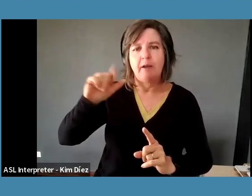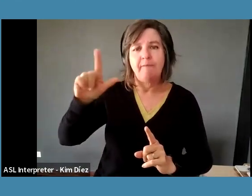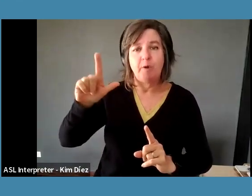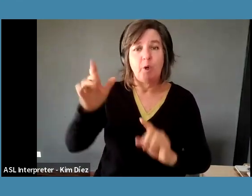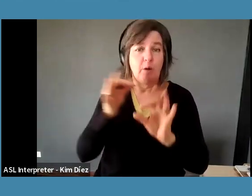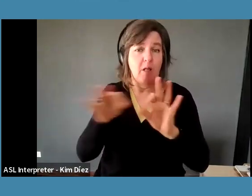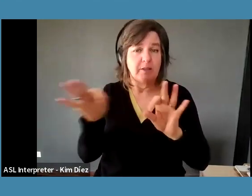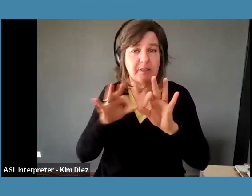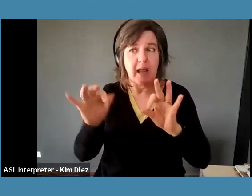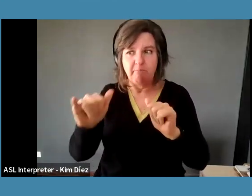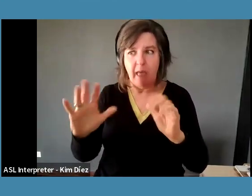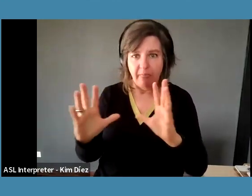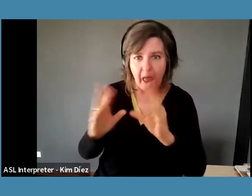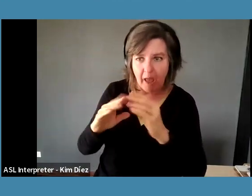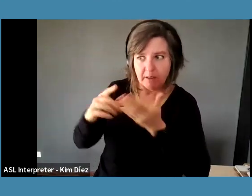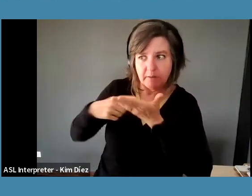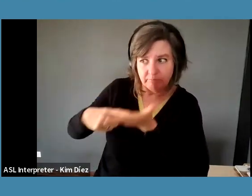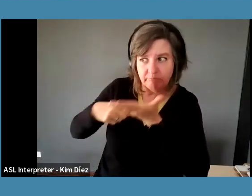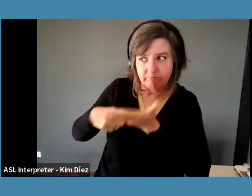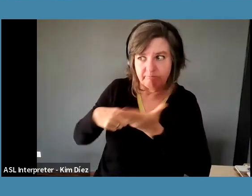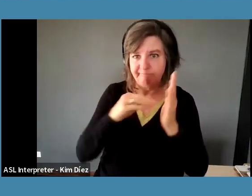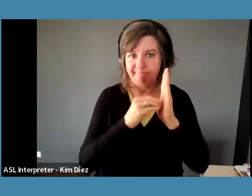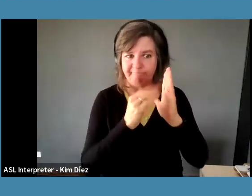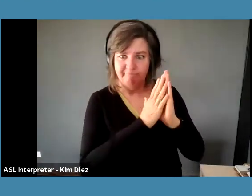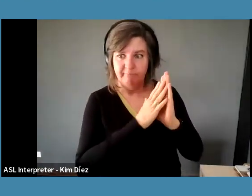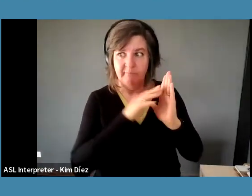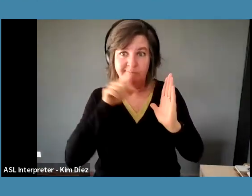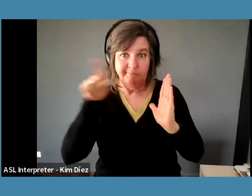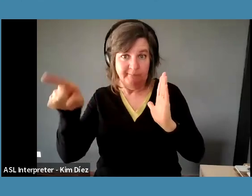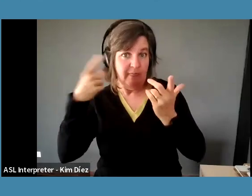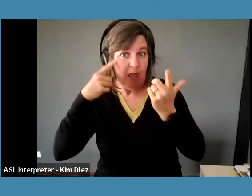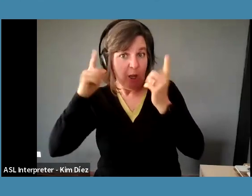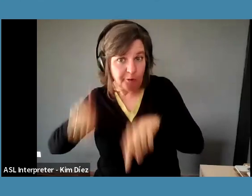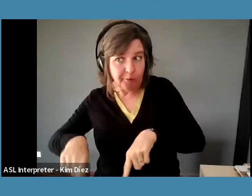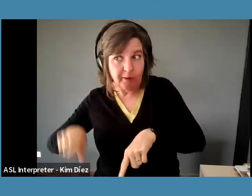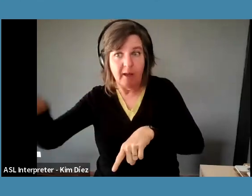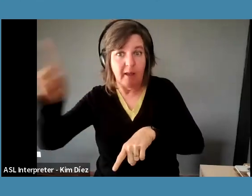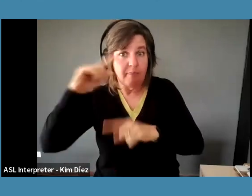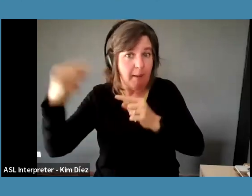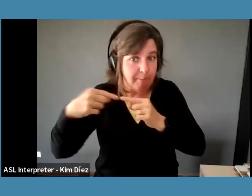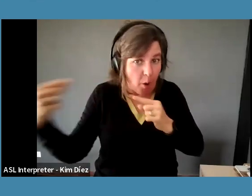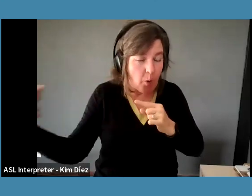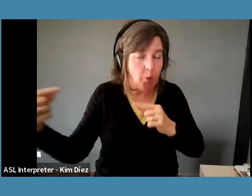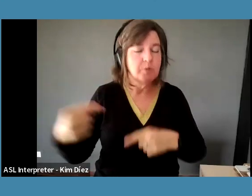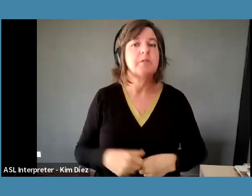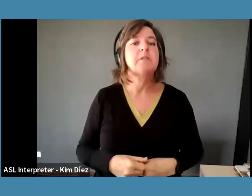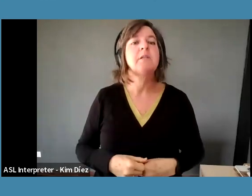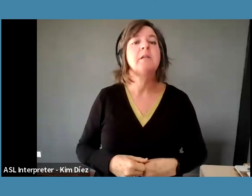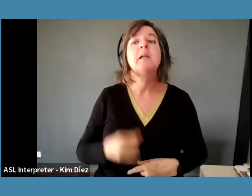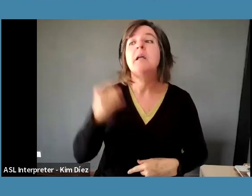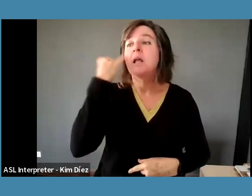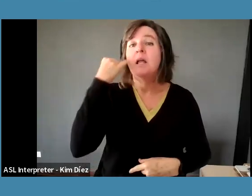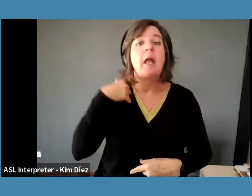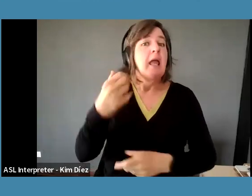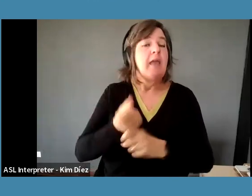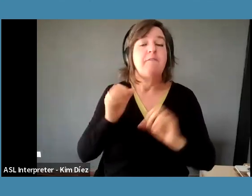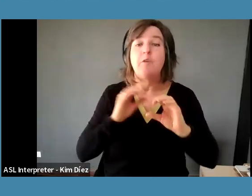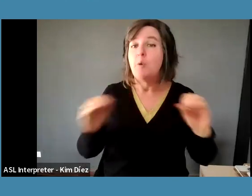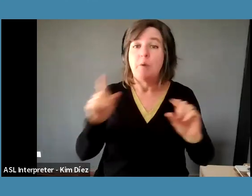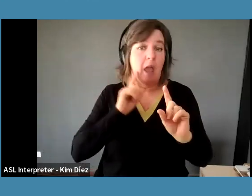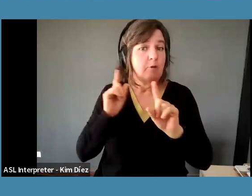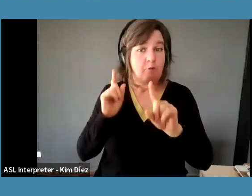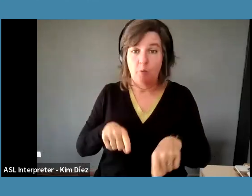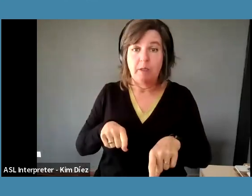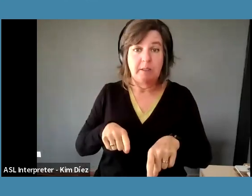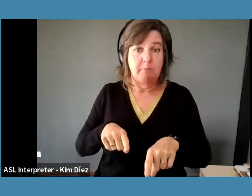someone do they oppose or do they agree to your continuance? If you don't get any response,